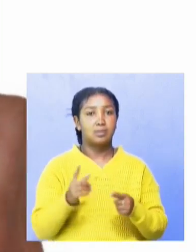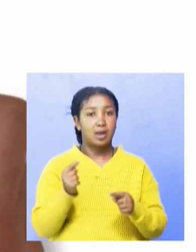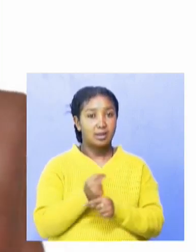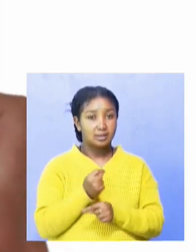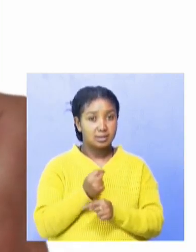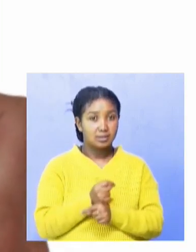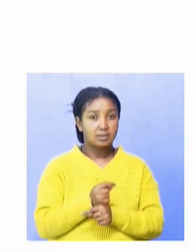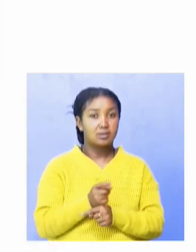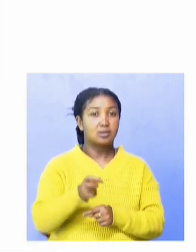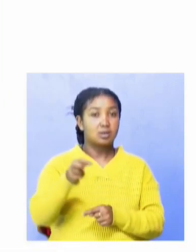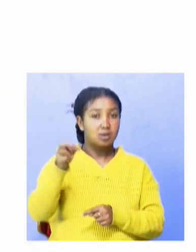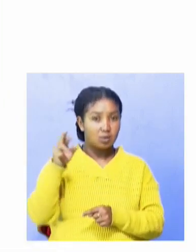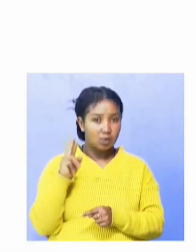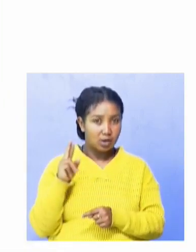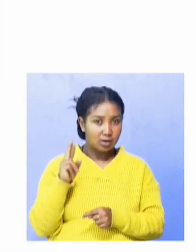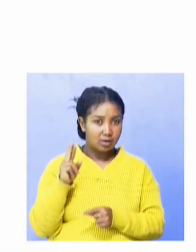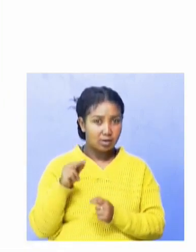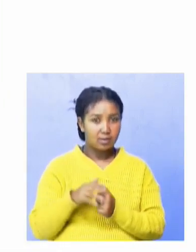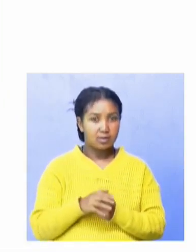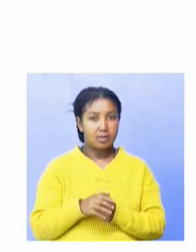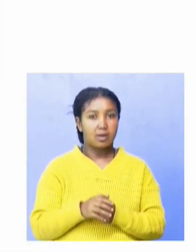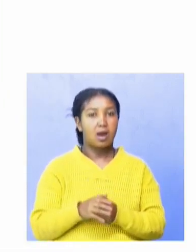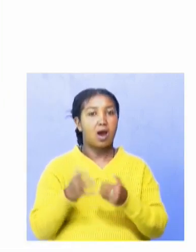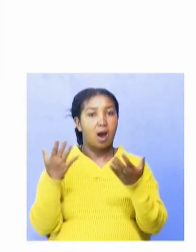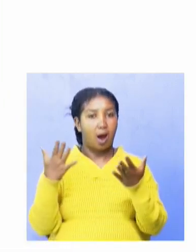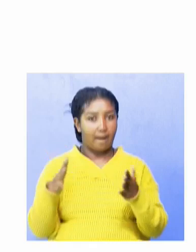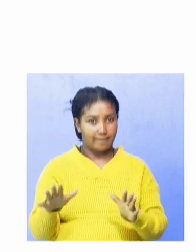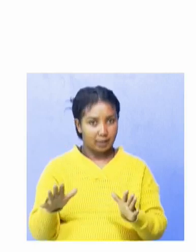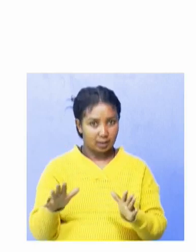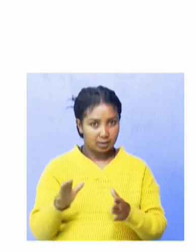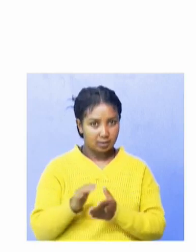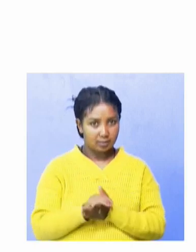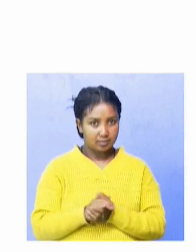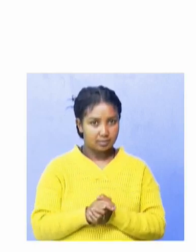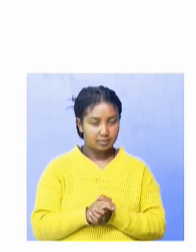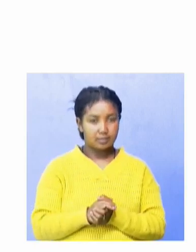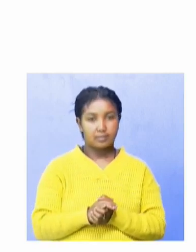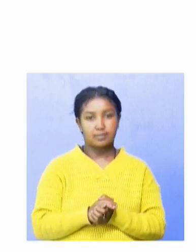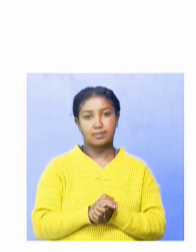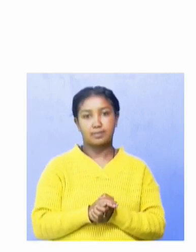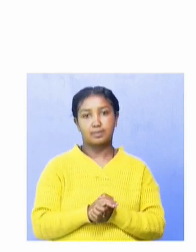actions were happening